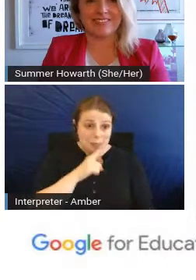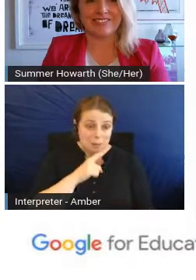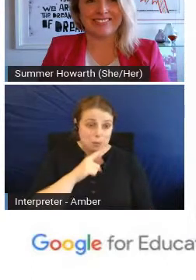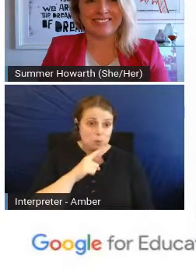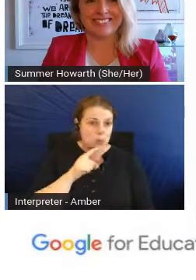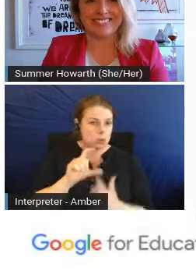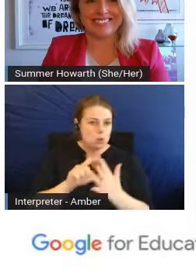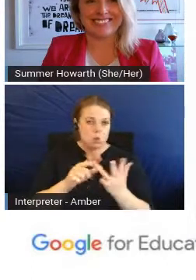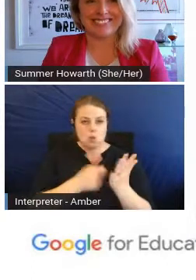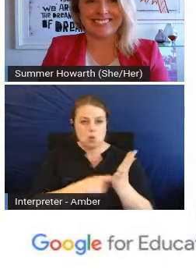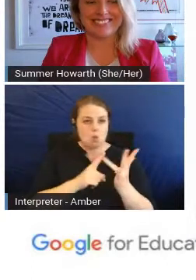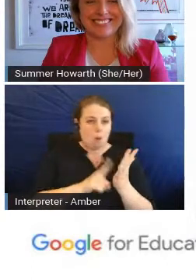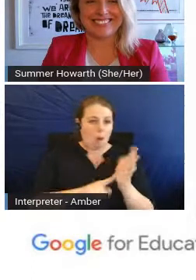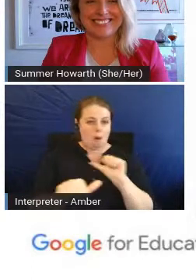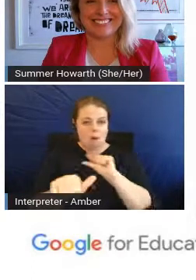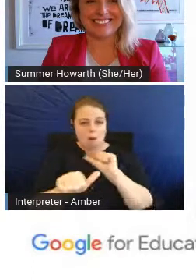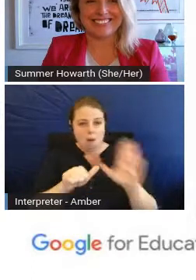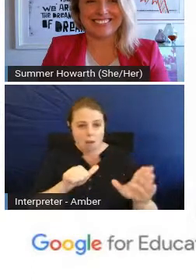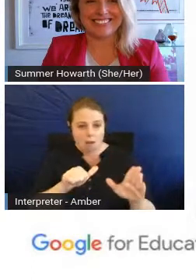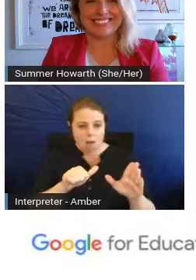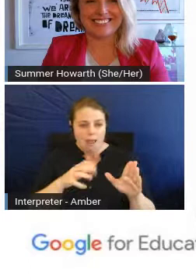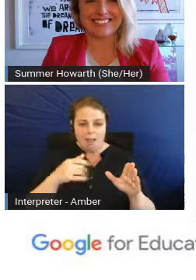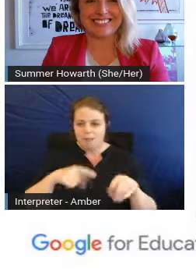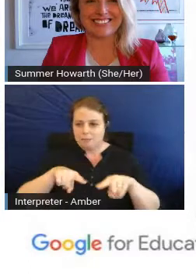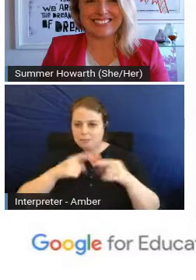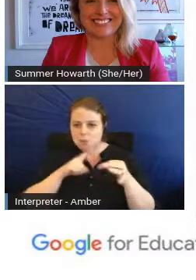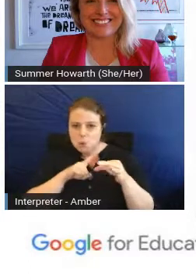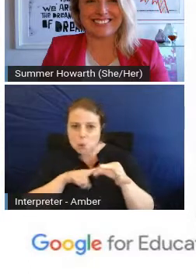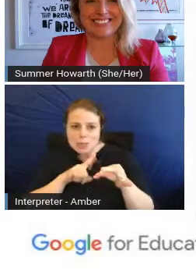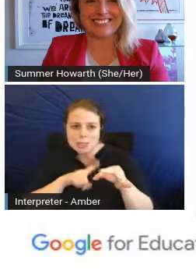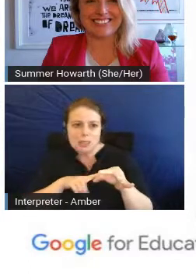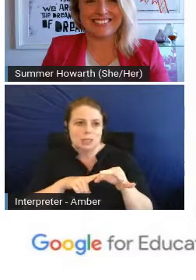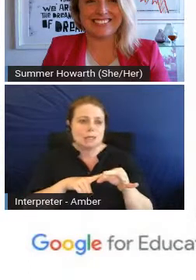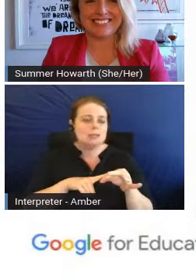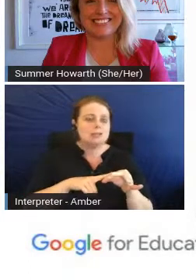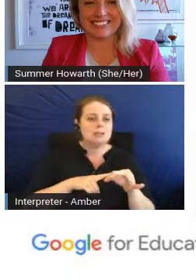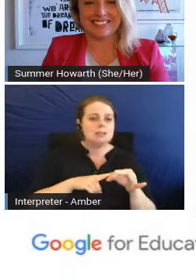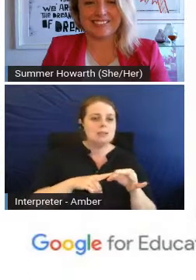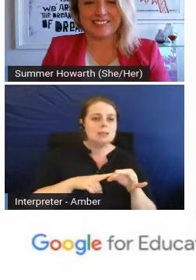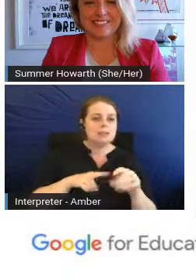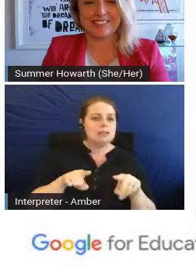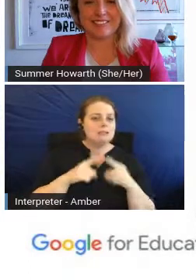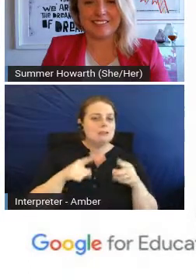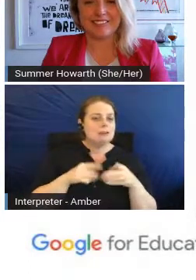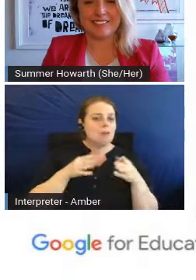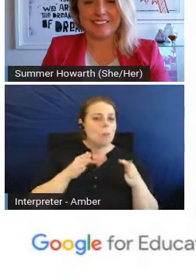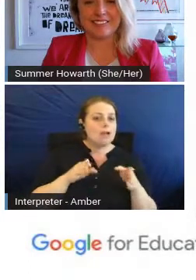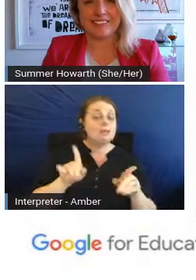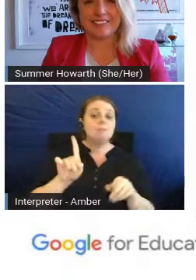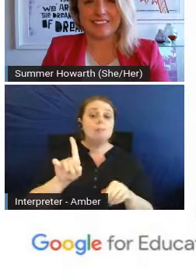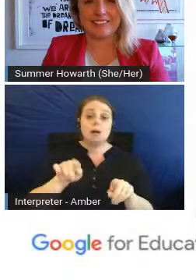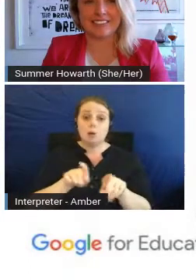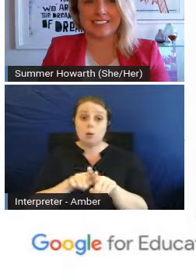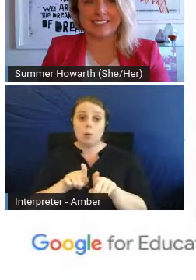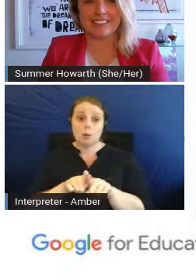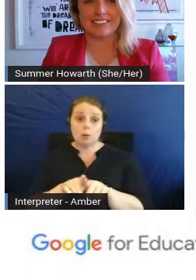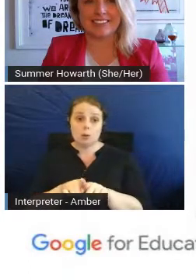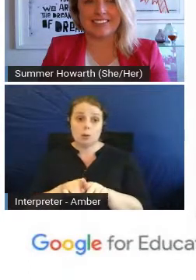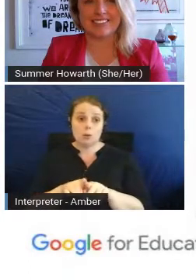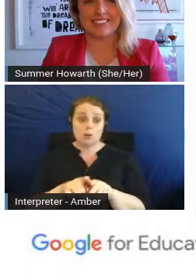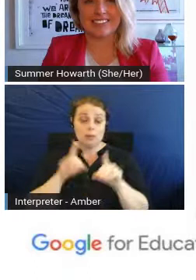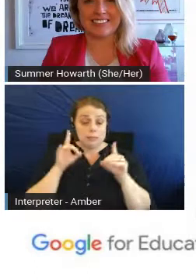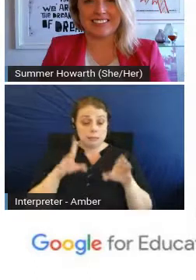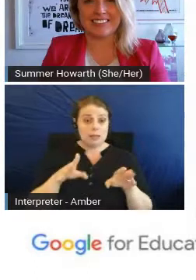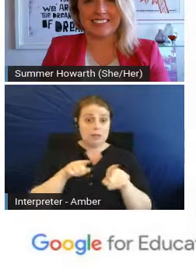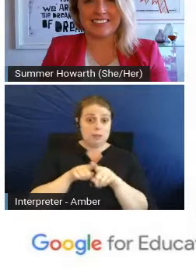they introduce like different questions and all sorts of great things. But I've also seen the start of my learning experience